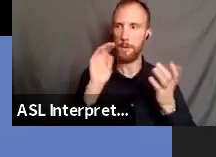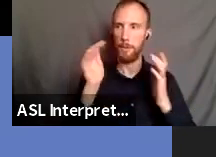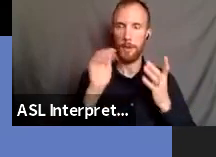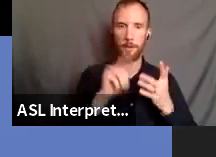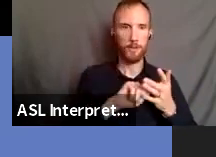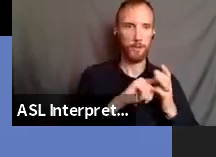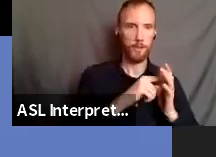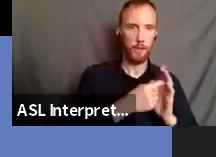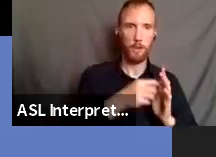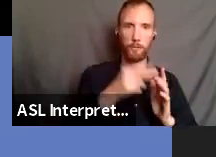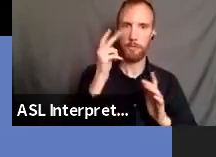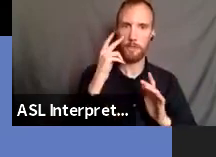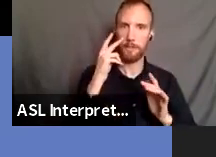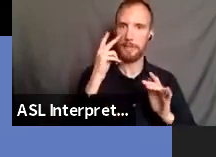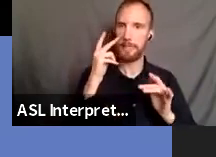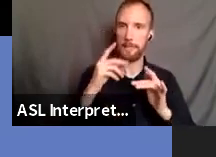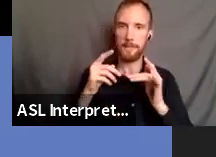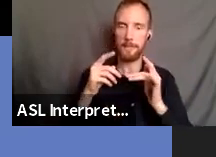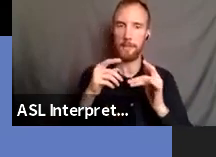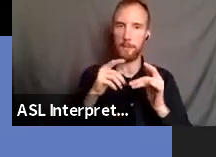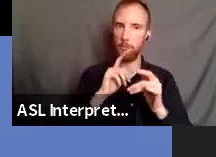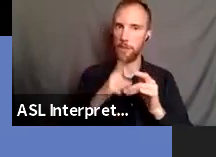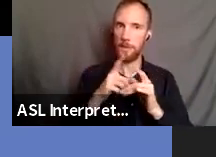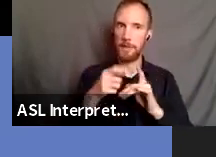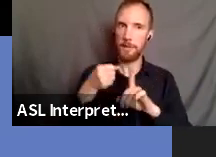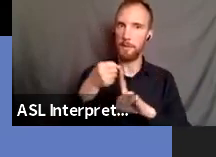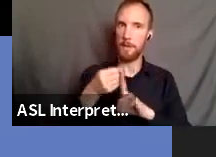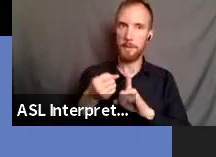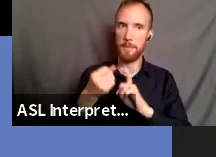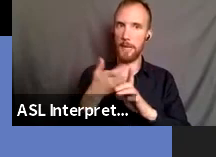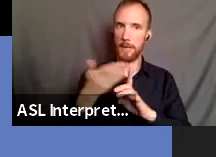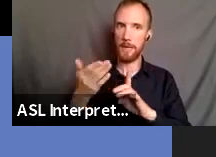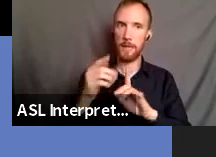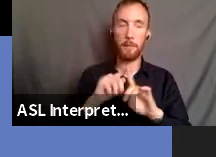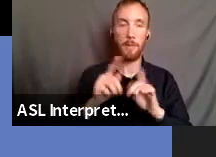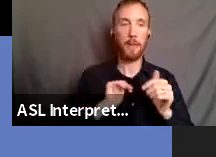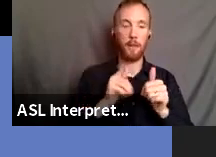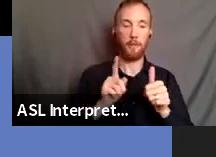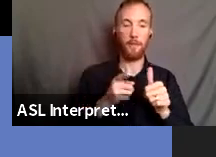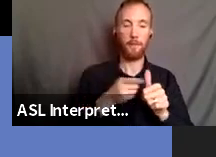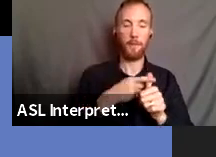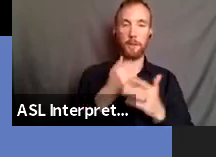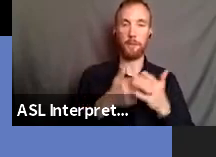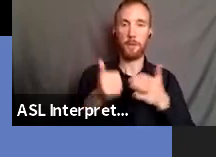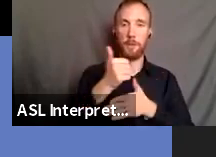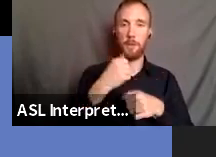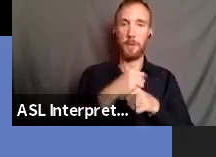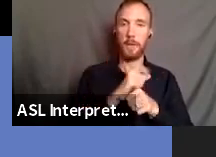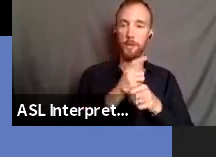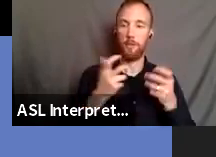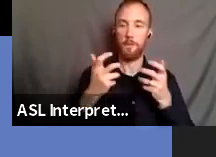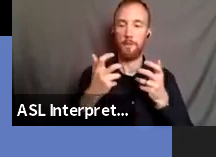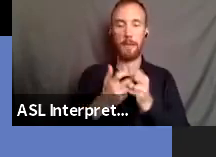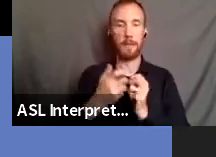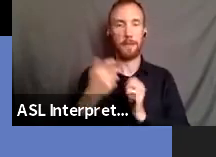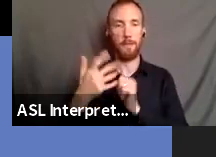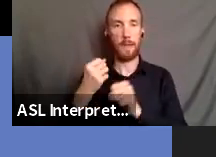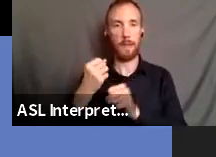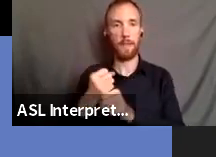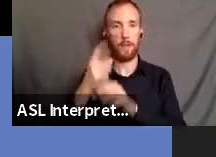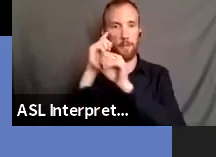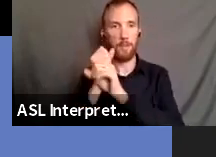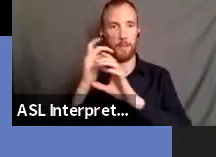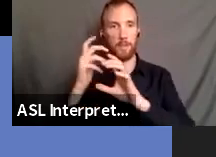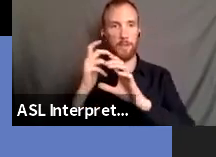impacted by many things but when we started our first priorities were to ensure that it is aligned to our five-year vision to promote the